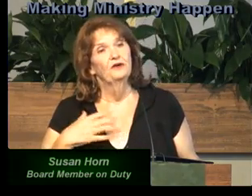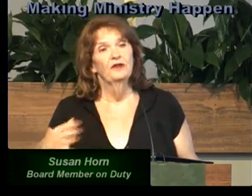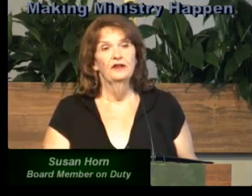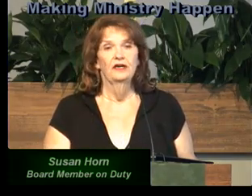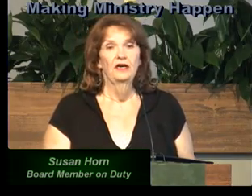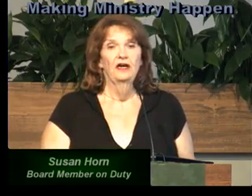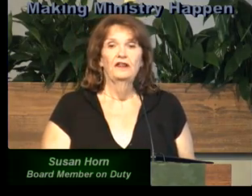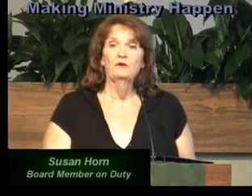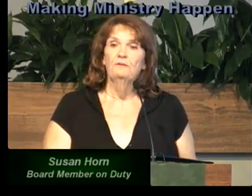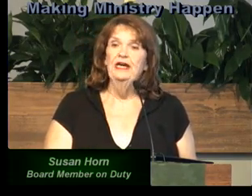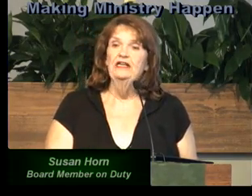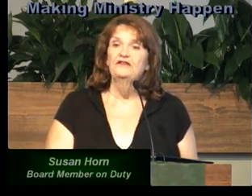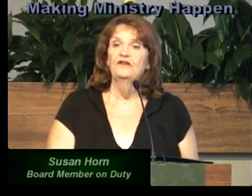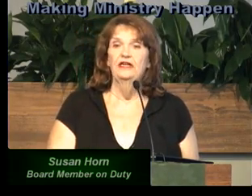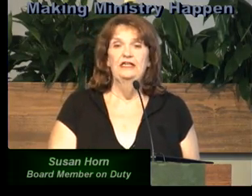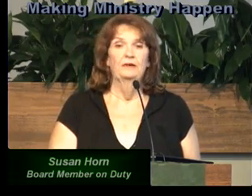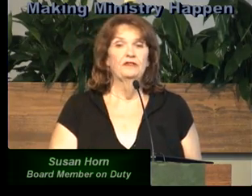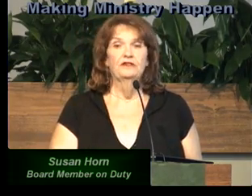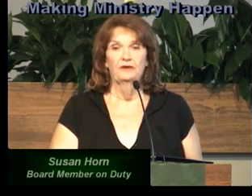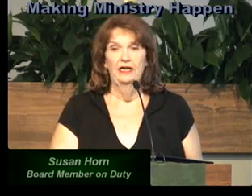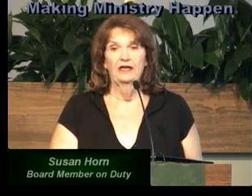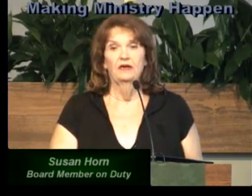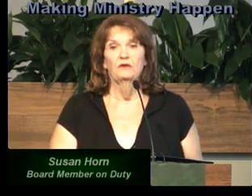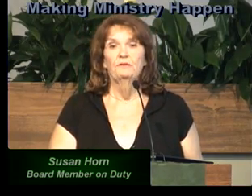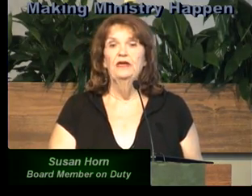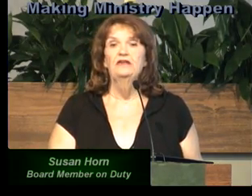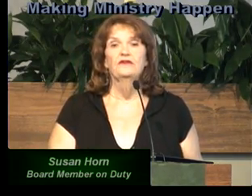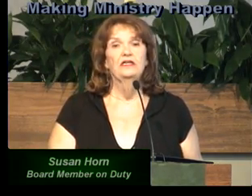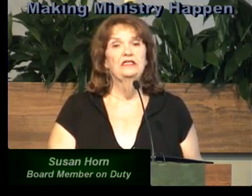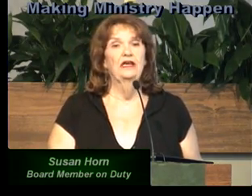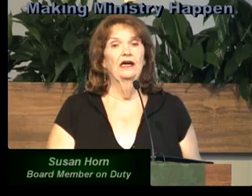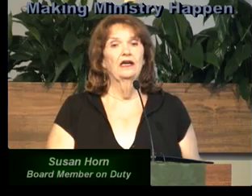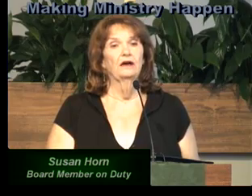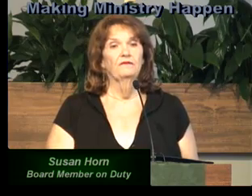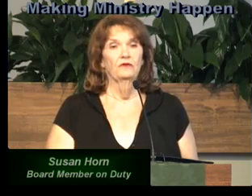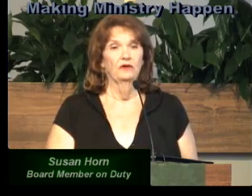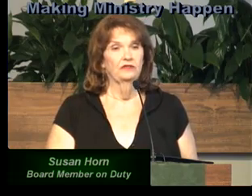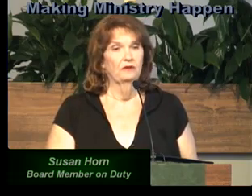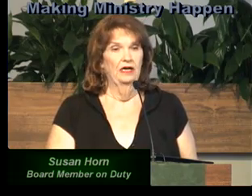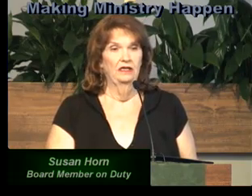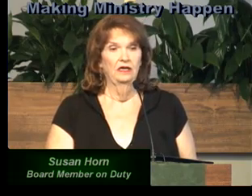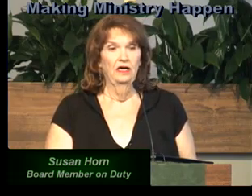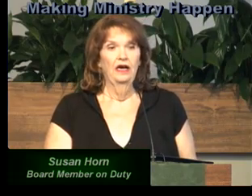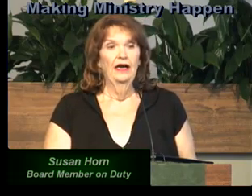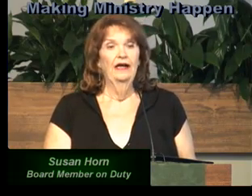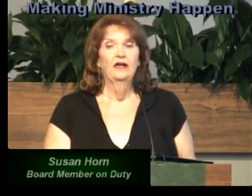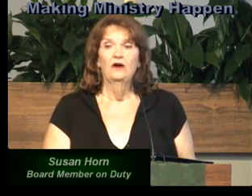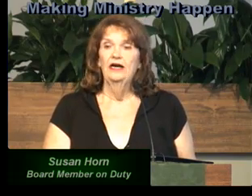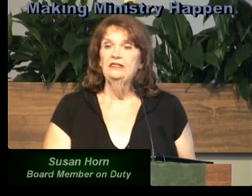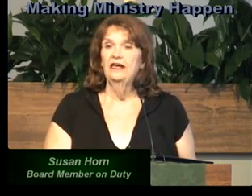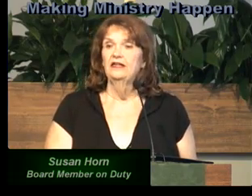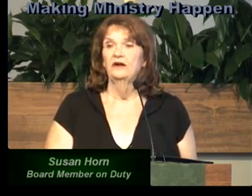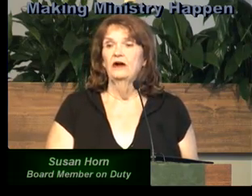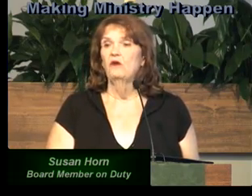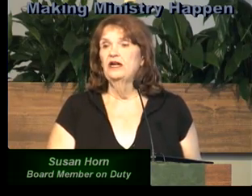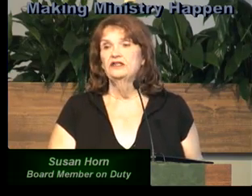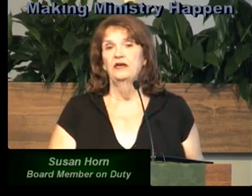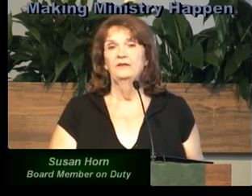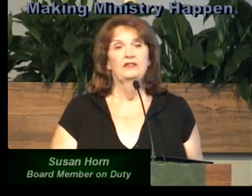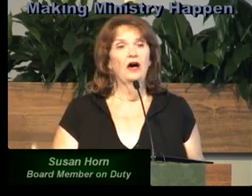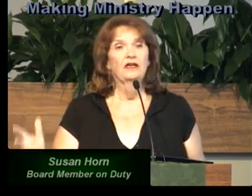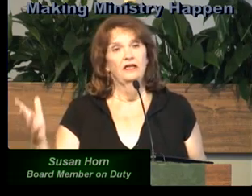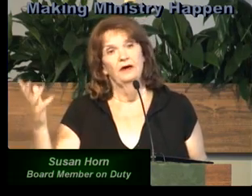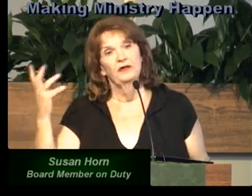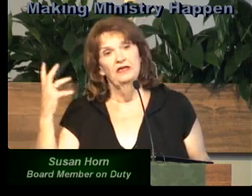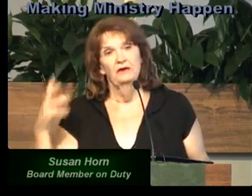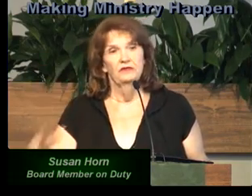my youth that were peacefully demonstrating, that were peacefully standing up for what's right. And, you know, I sat there and I watched them